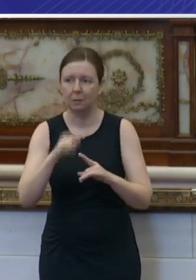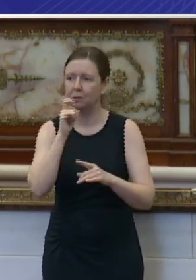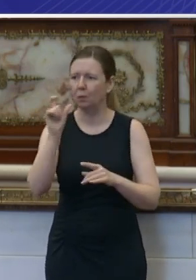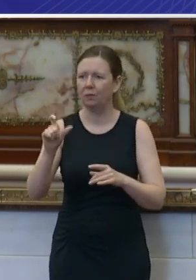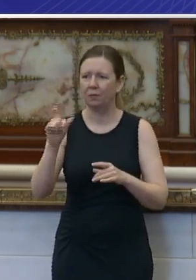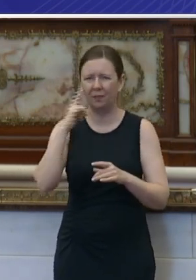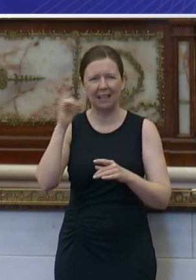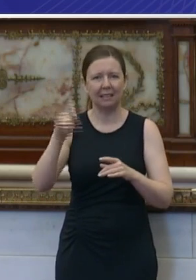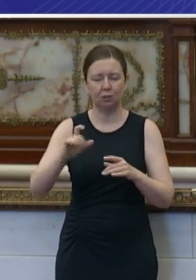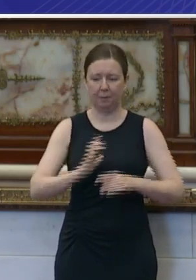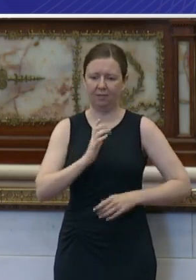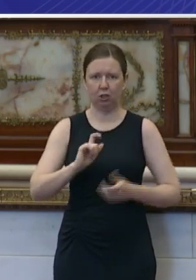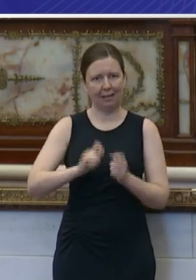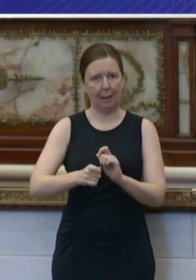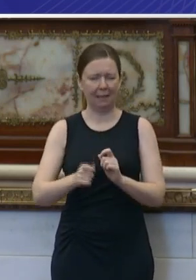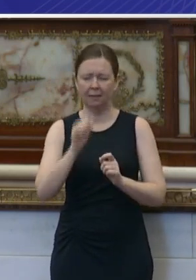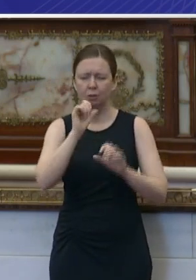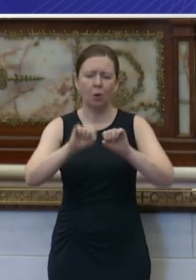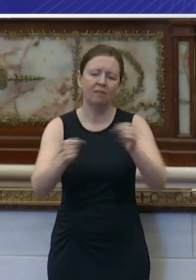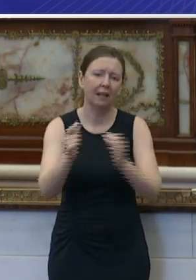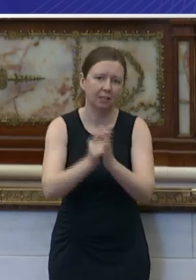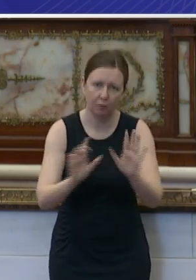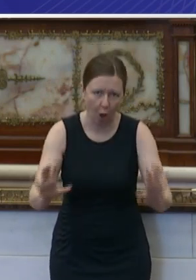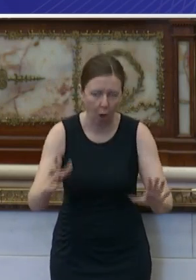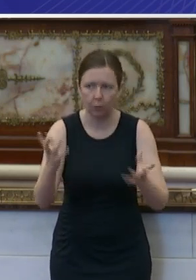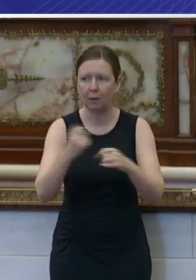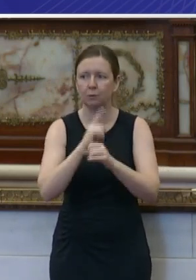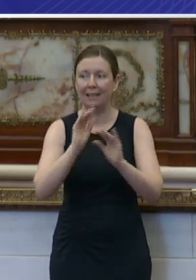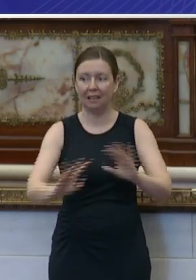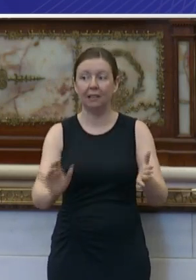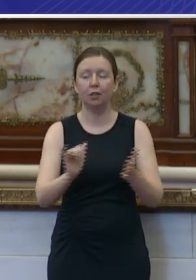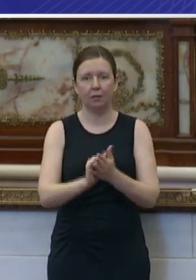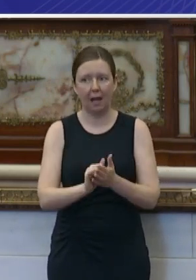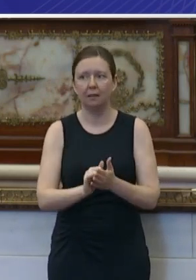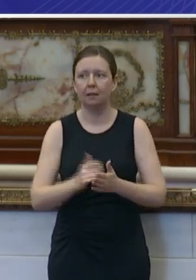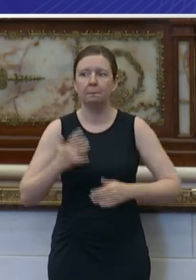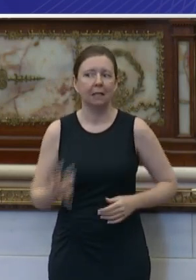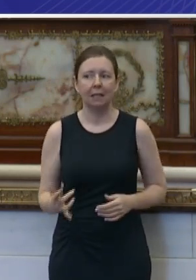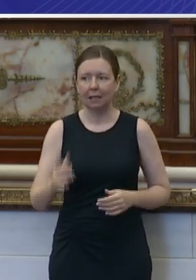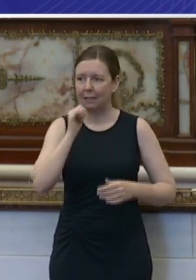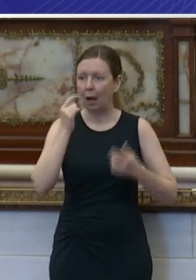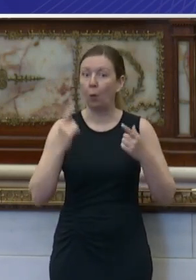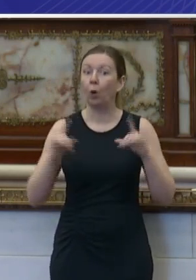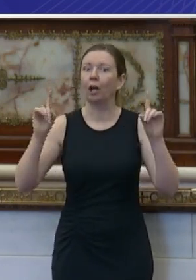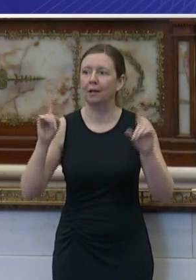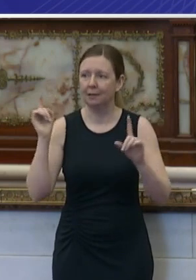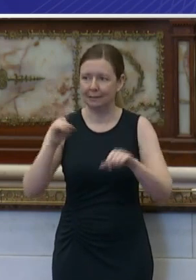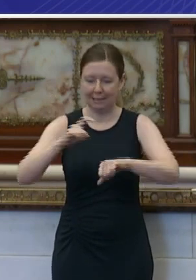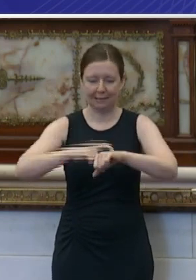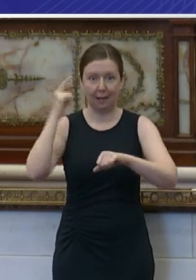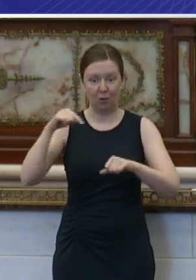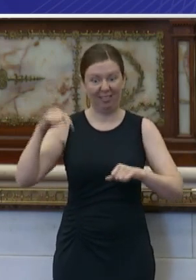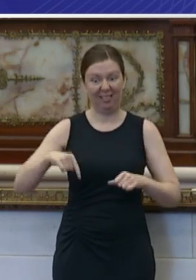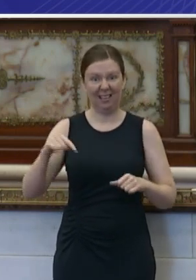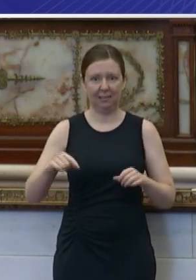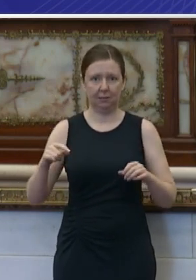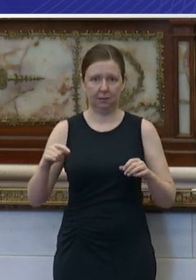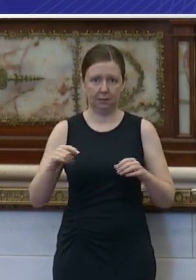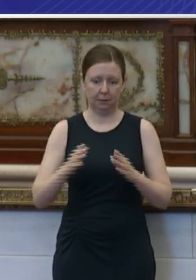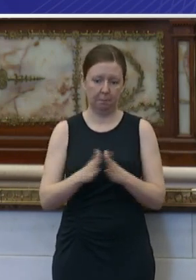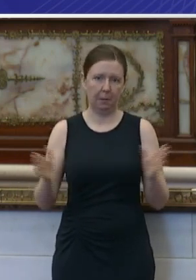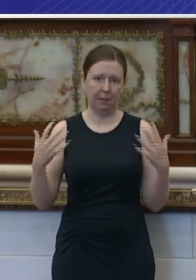officially amended. We don't think there's any violation of law. We just wanted to make it clear that it likely won't work in time for this particular public